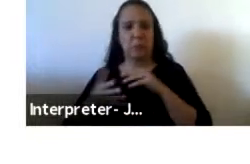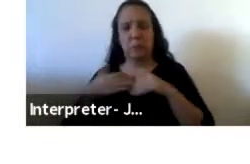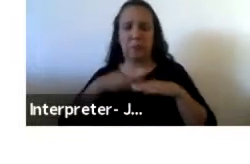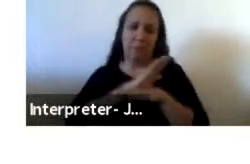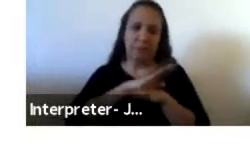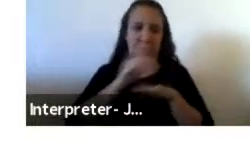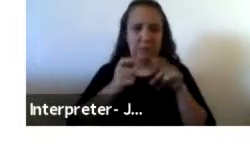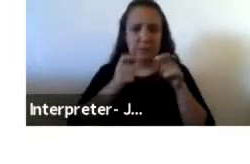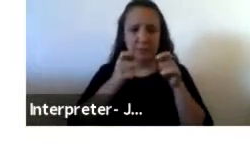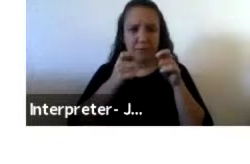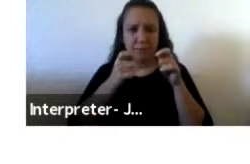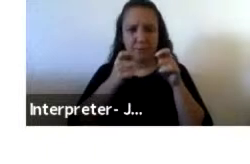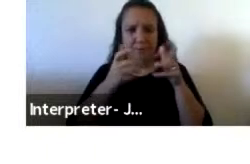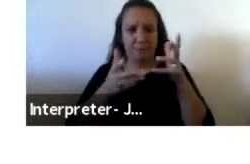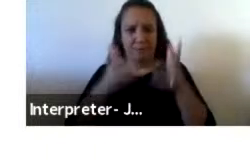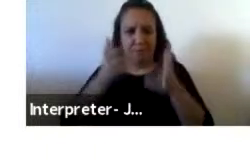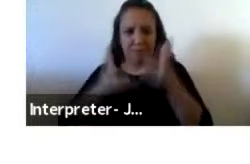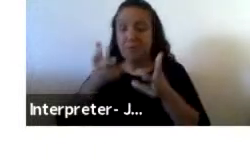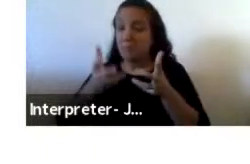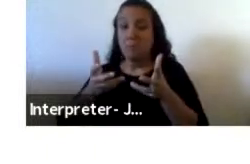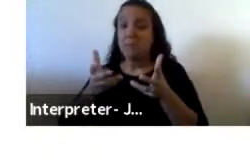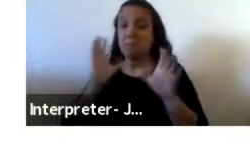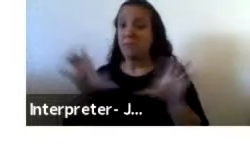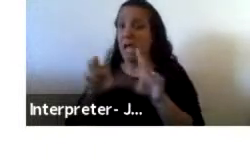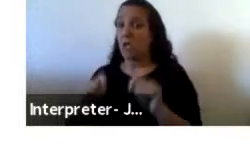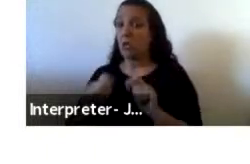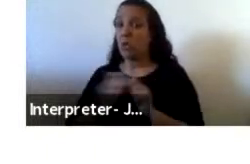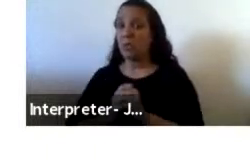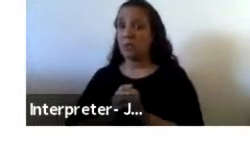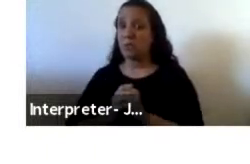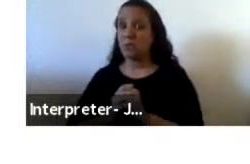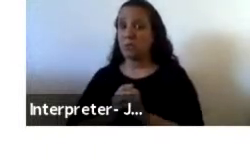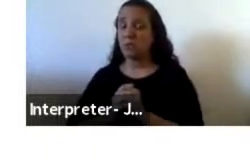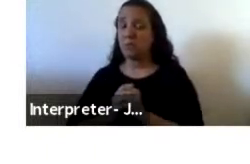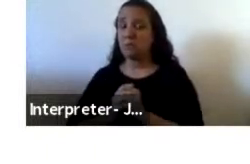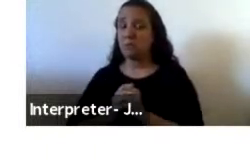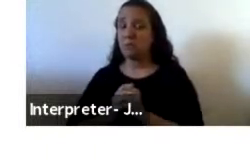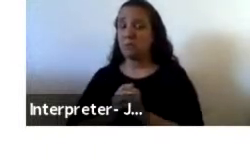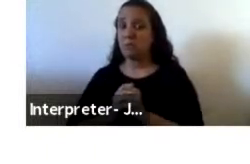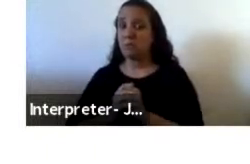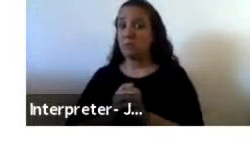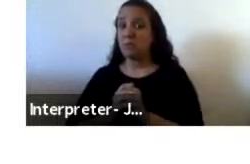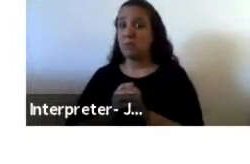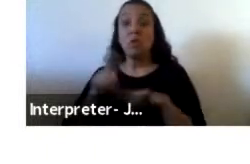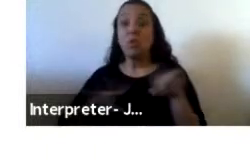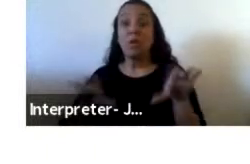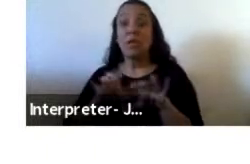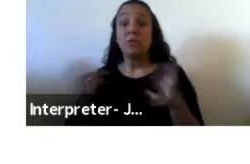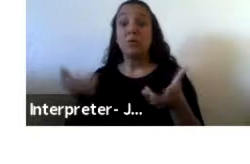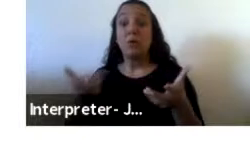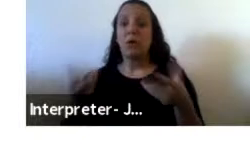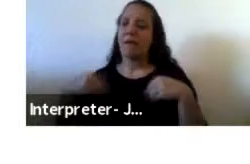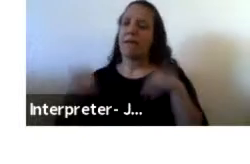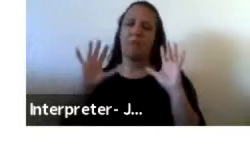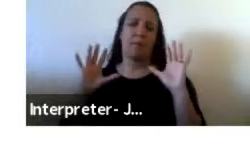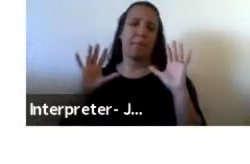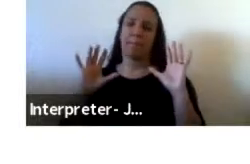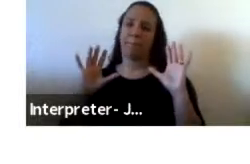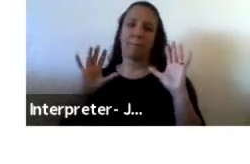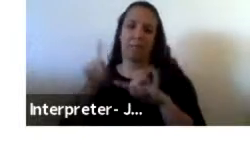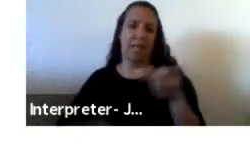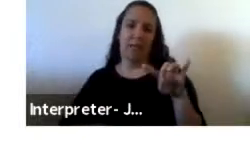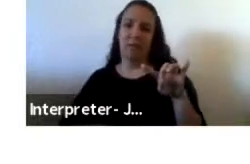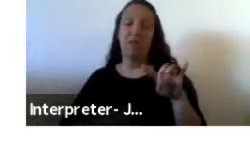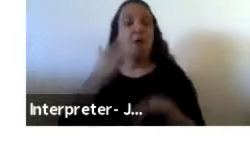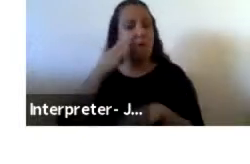business, I will do that. And I'm more than happy to do that. The one thing that you can't do is give up. I know that the town